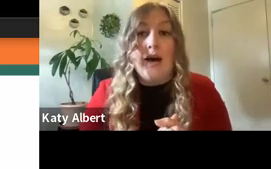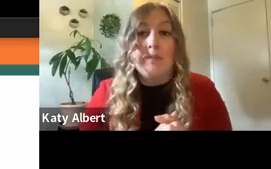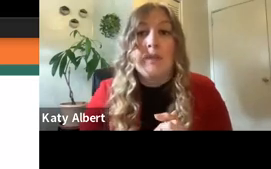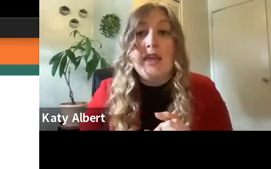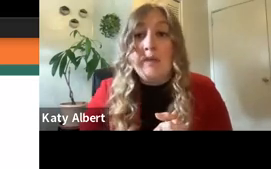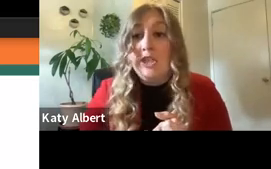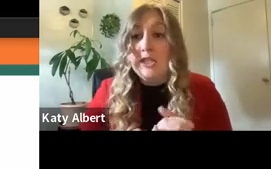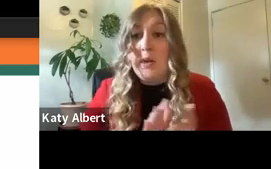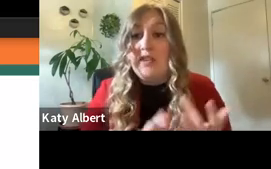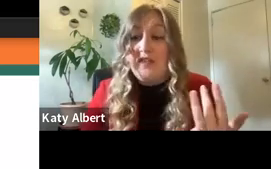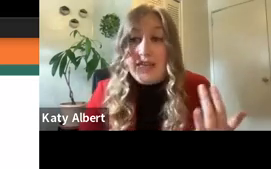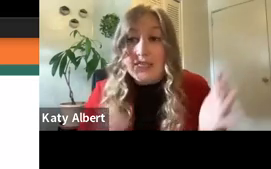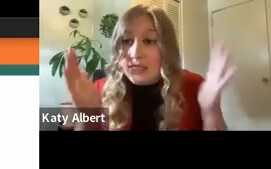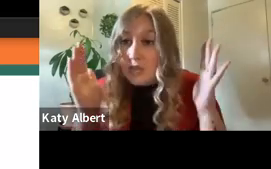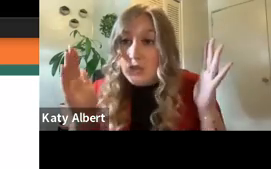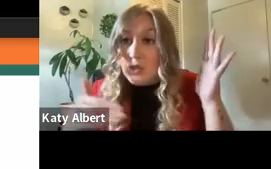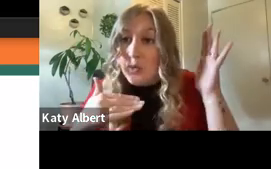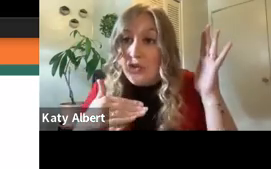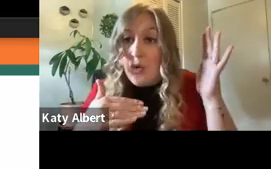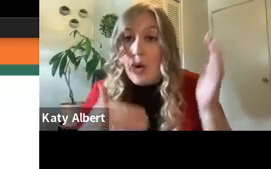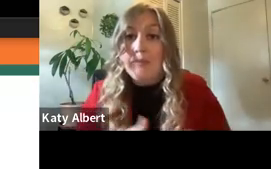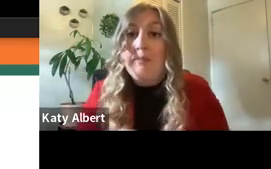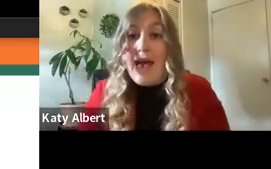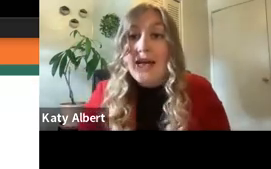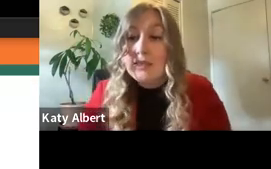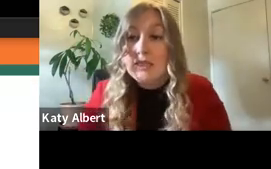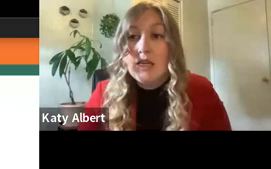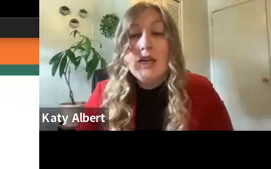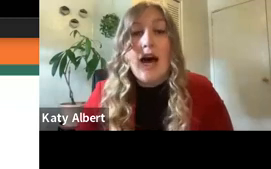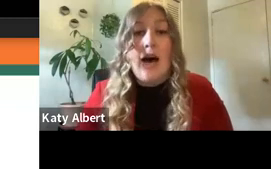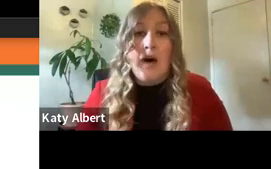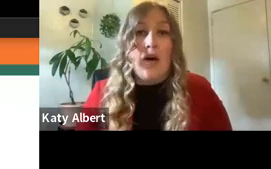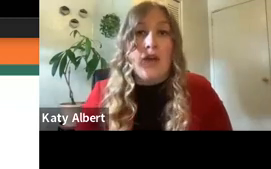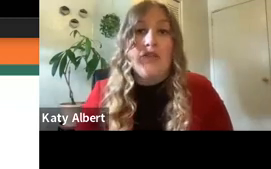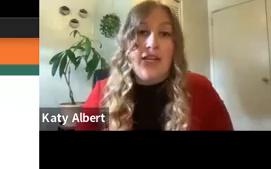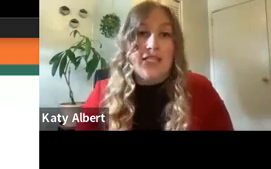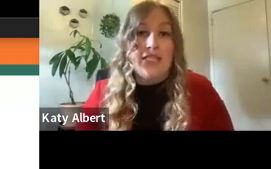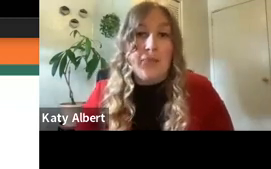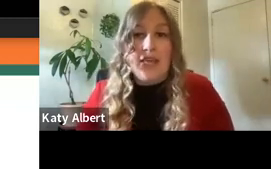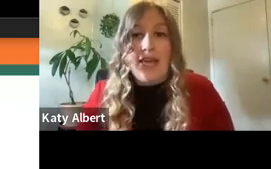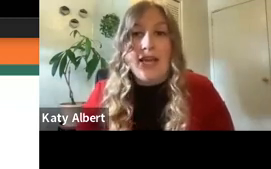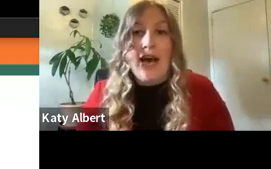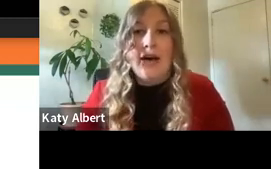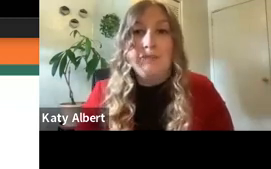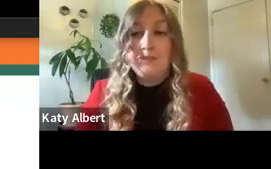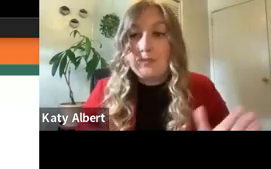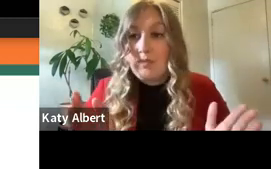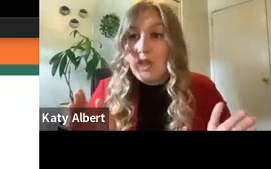So images with faces do perform best. Although if it is